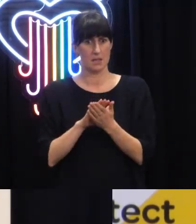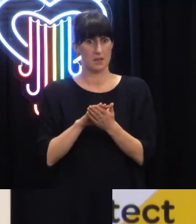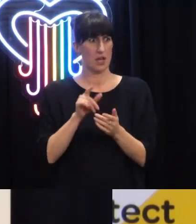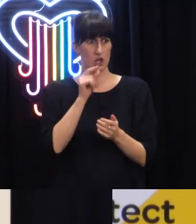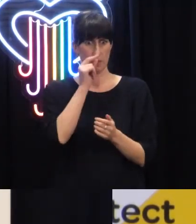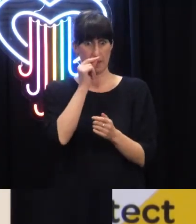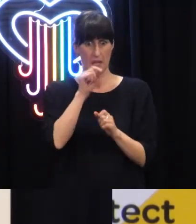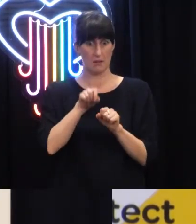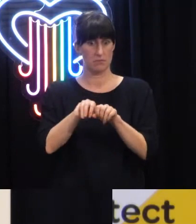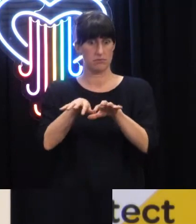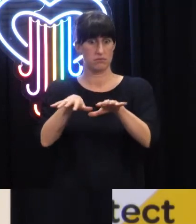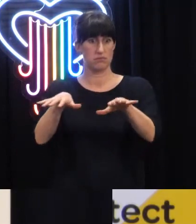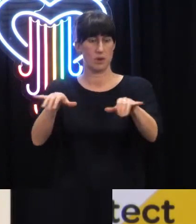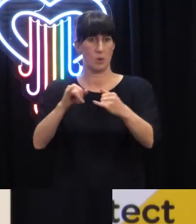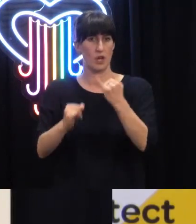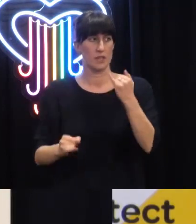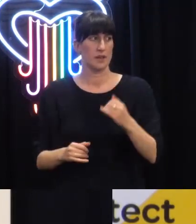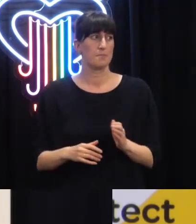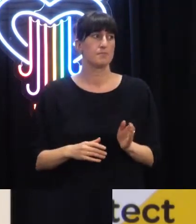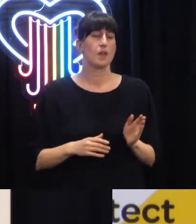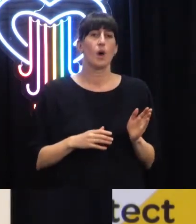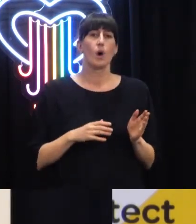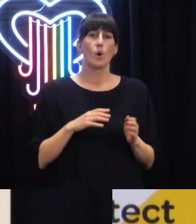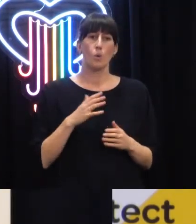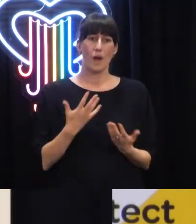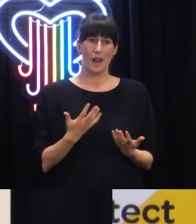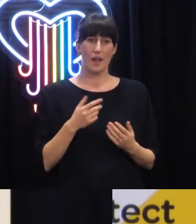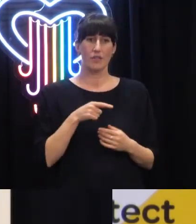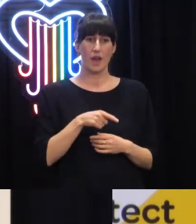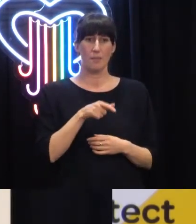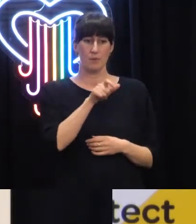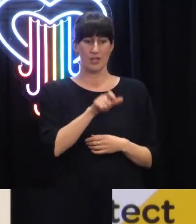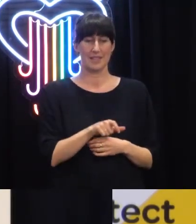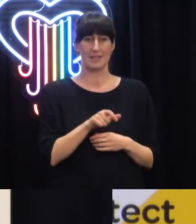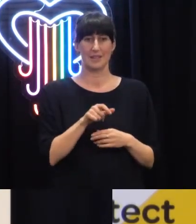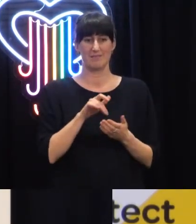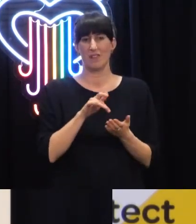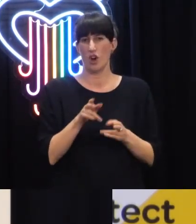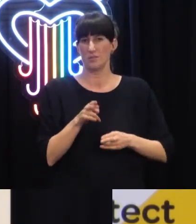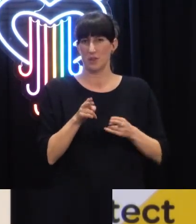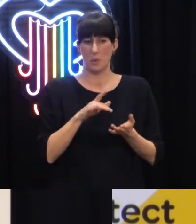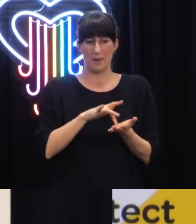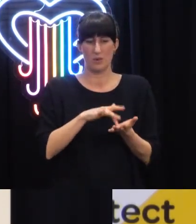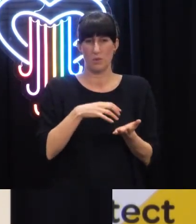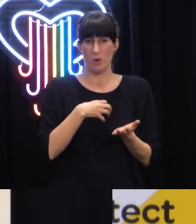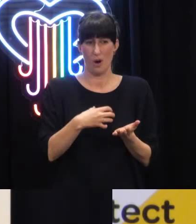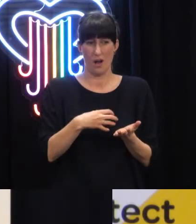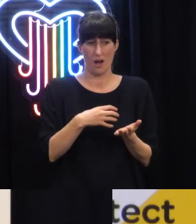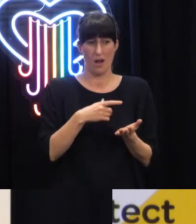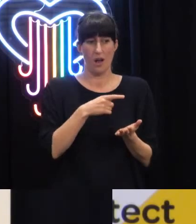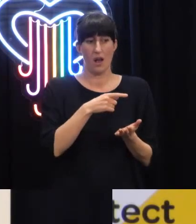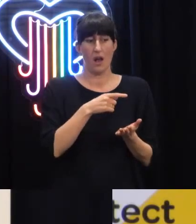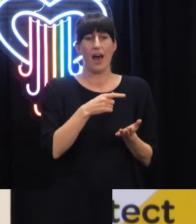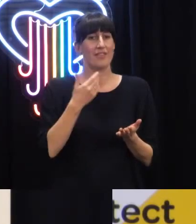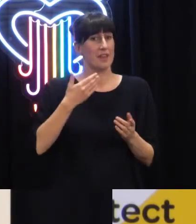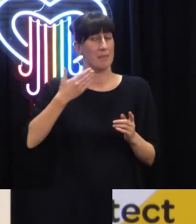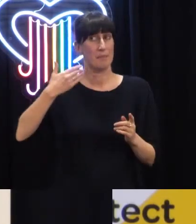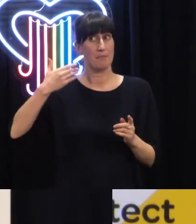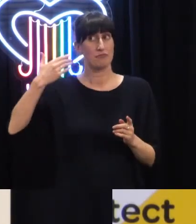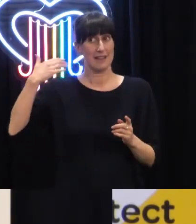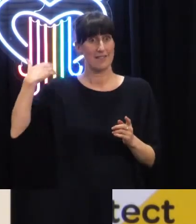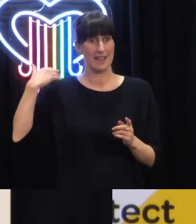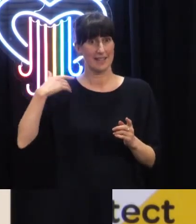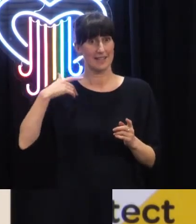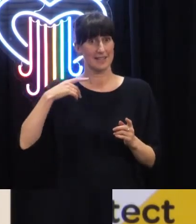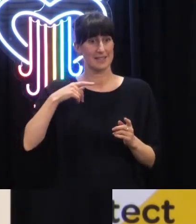first identified at Middlemore with people seeking healthcare, we've been able to link back to our existing